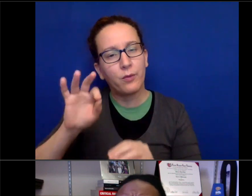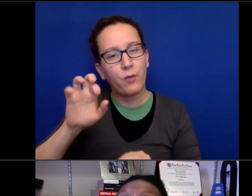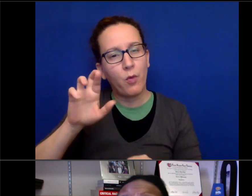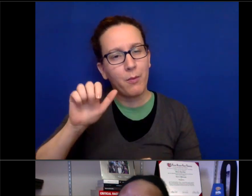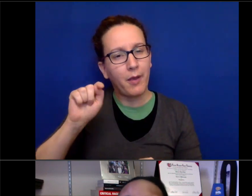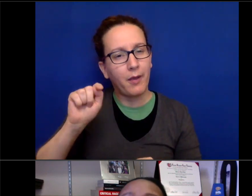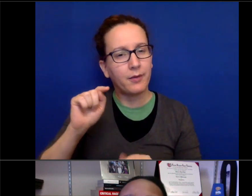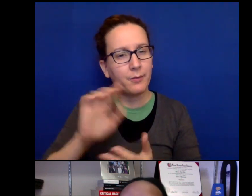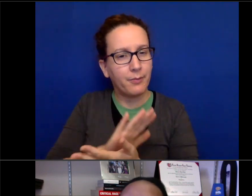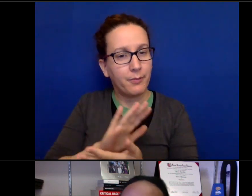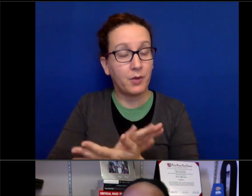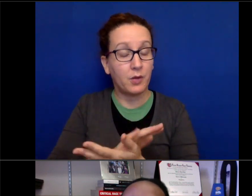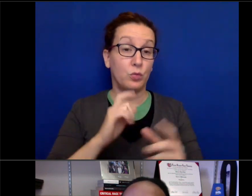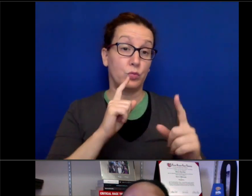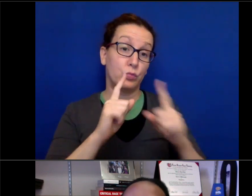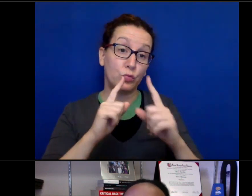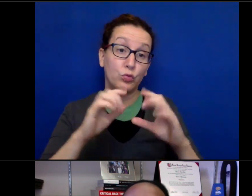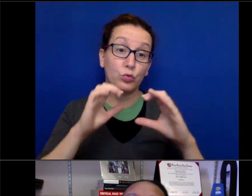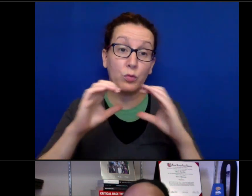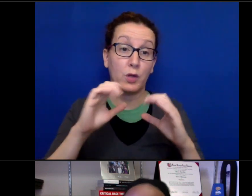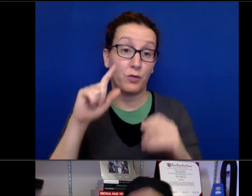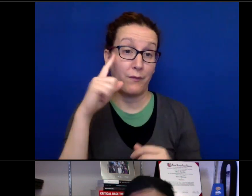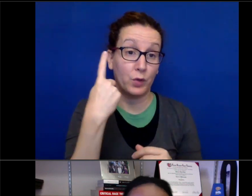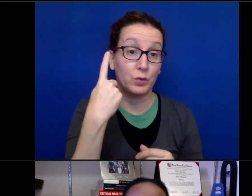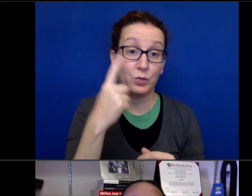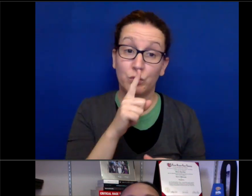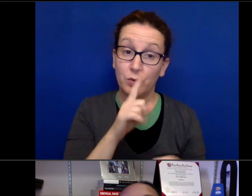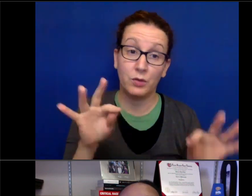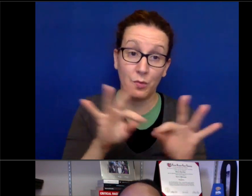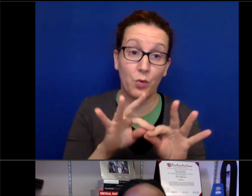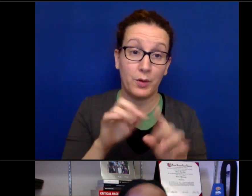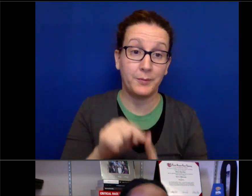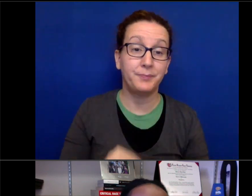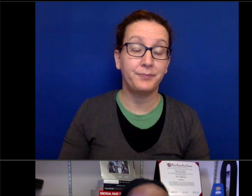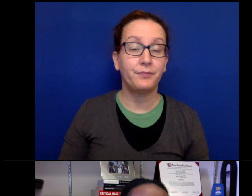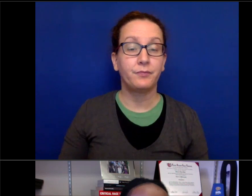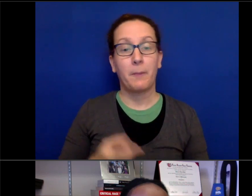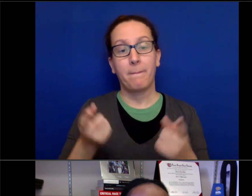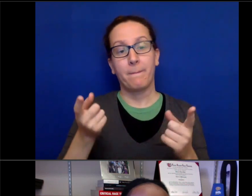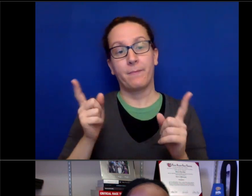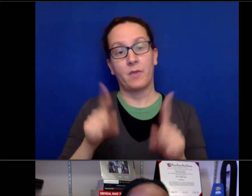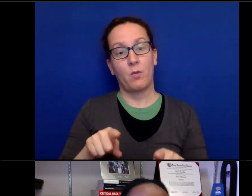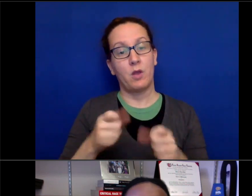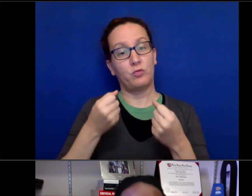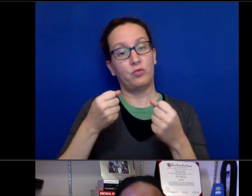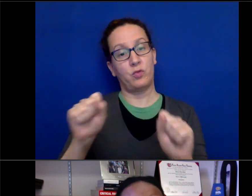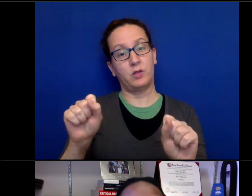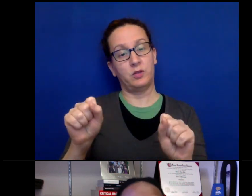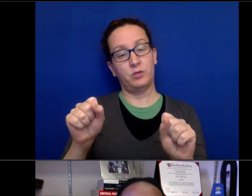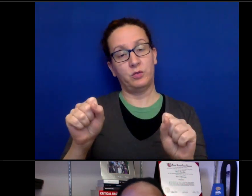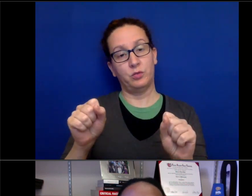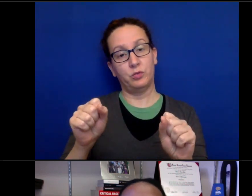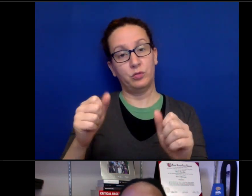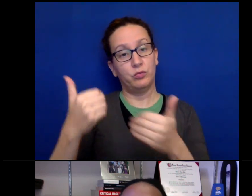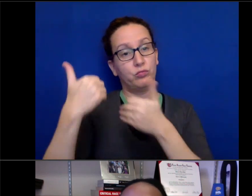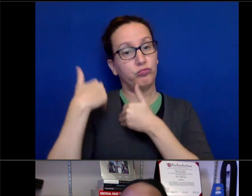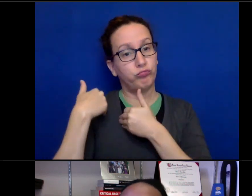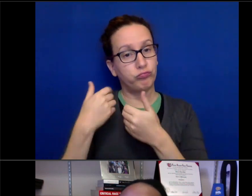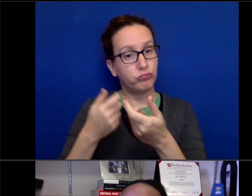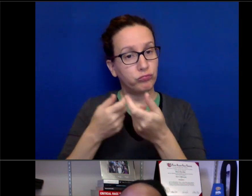just communication, first and foremost, is going to be really important when you're trying to hold people accountable.